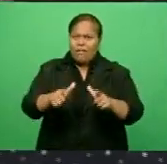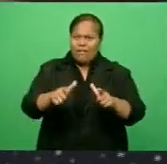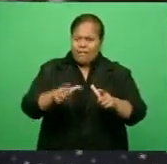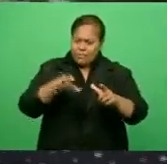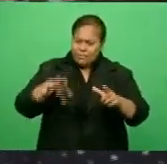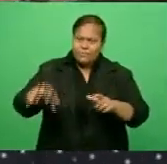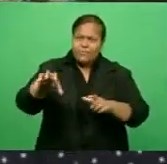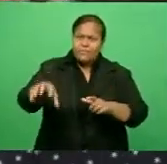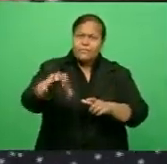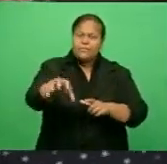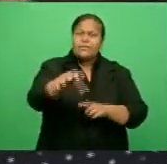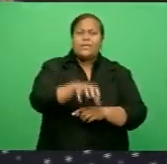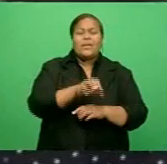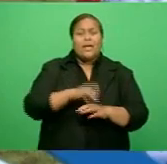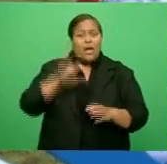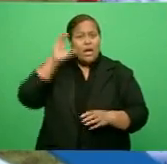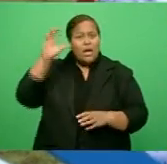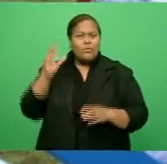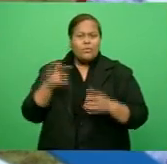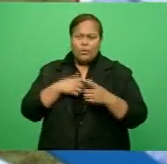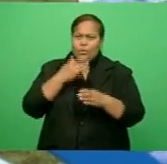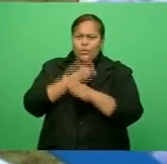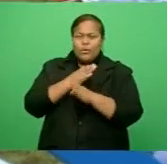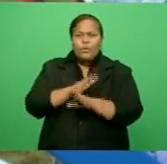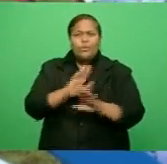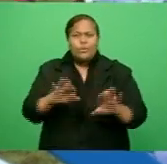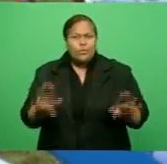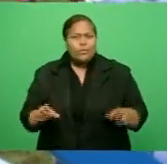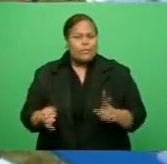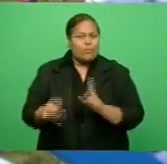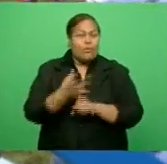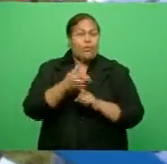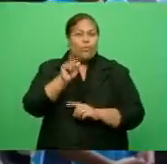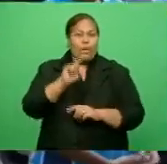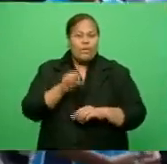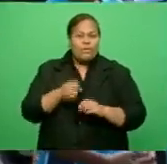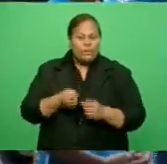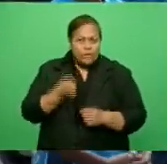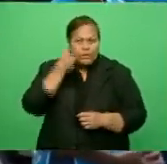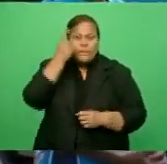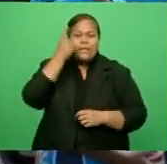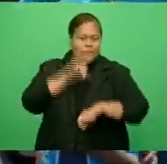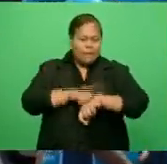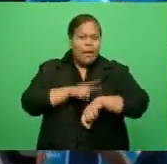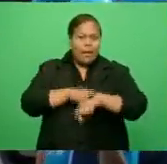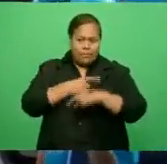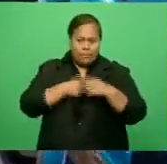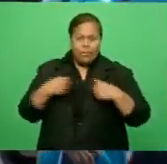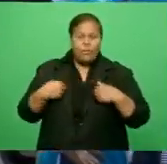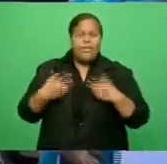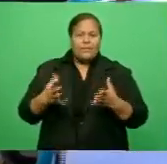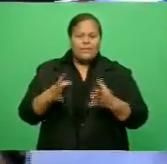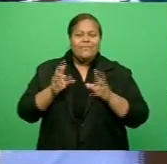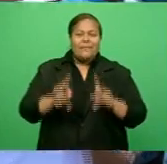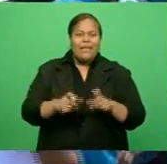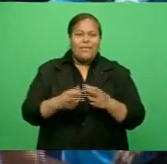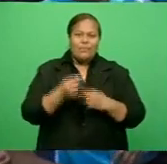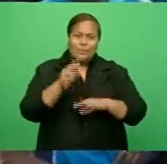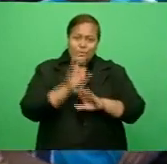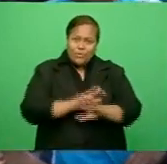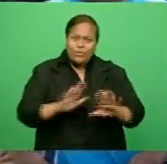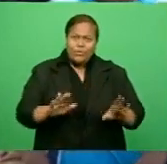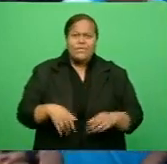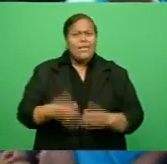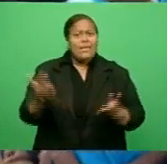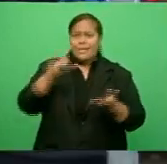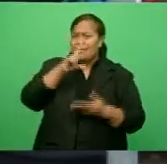that we find disturbing is the time that we allocate to our children. Yesterday, you must have heard about 2 more drowning cases that we added